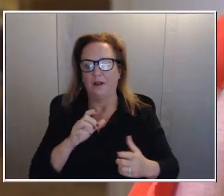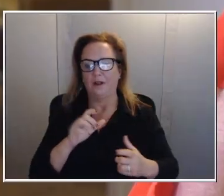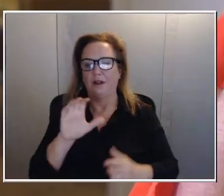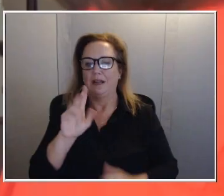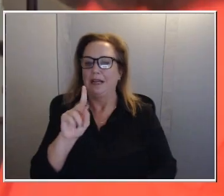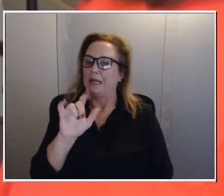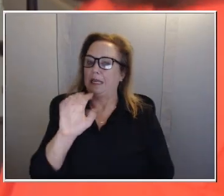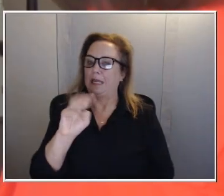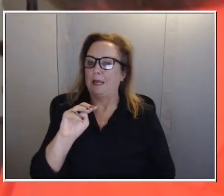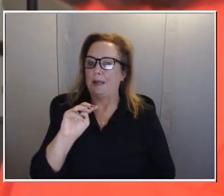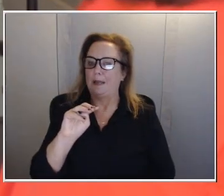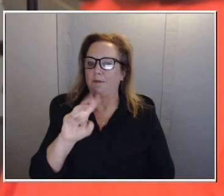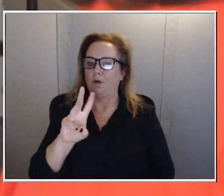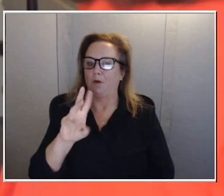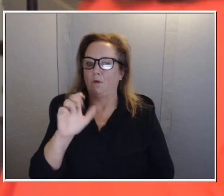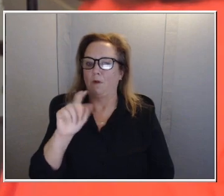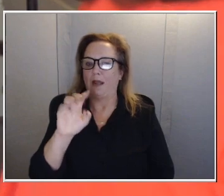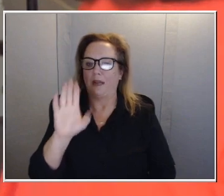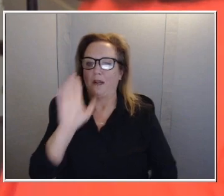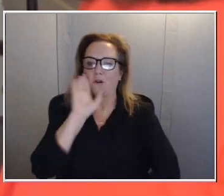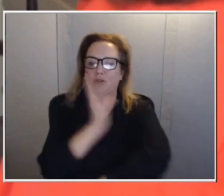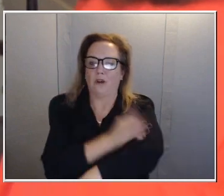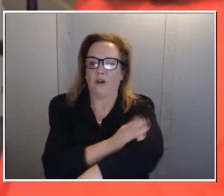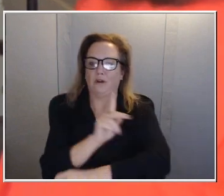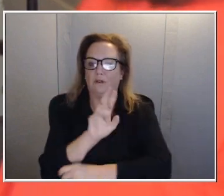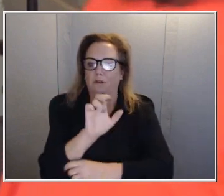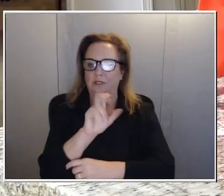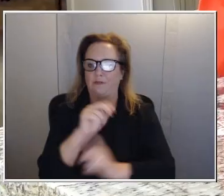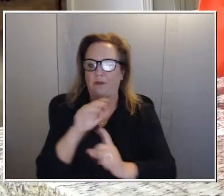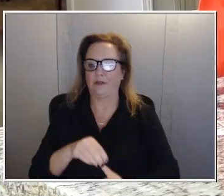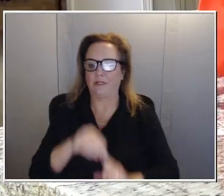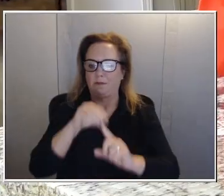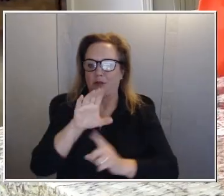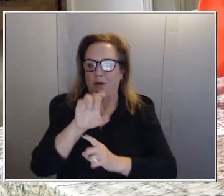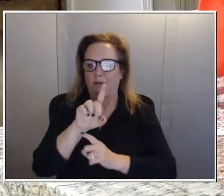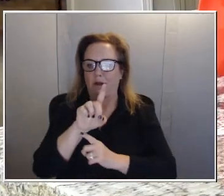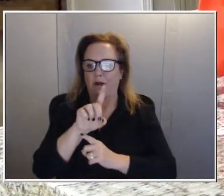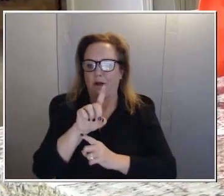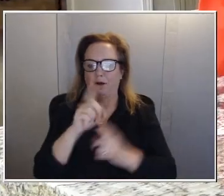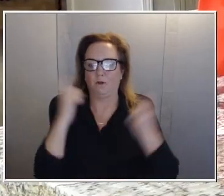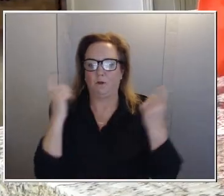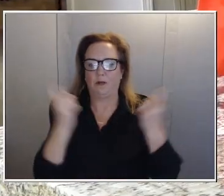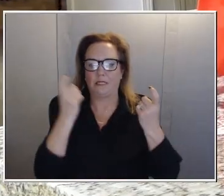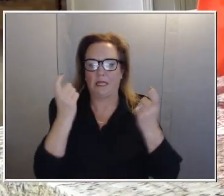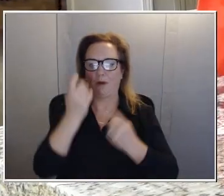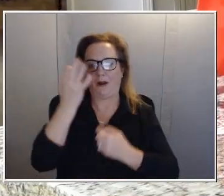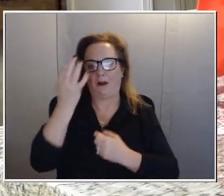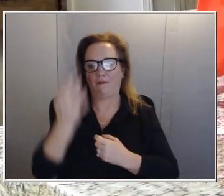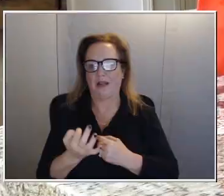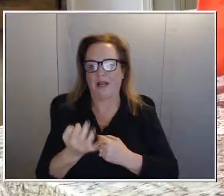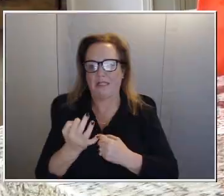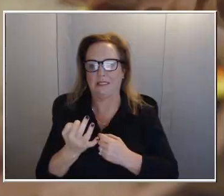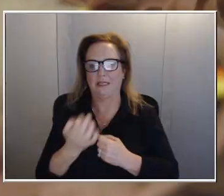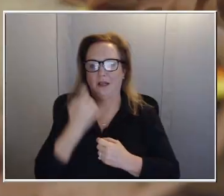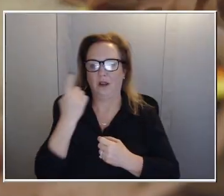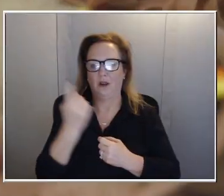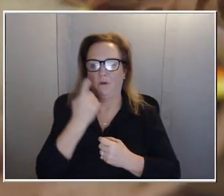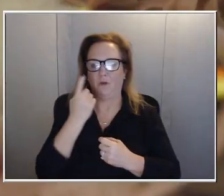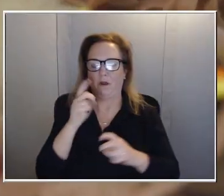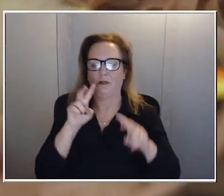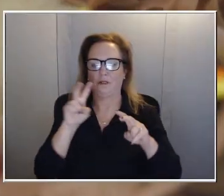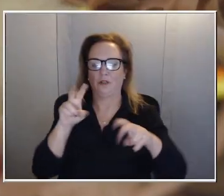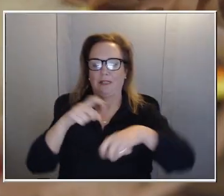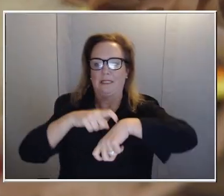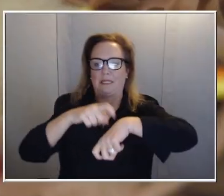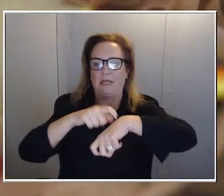and her daughter, Kristin Halpin, have always had a special bond. We celebrate our Fridays. We always look at the time on the clock.